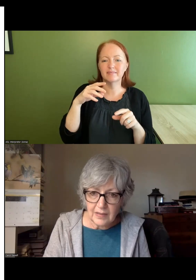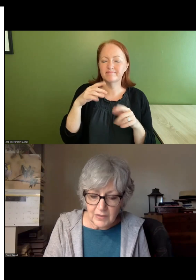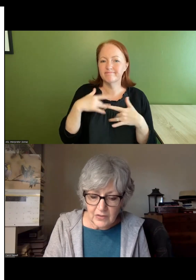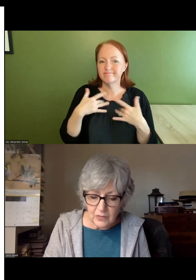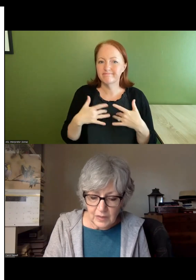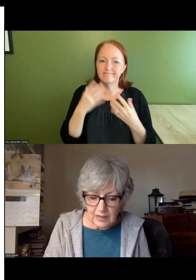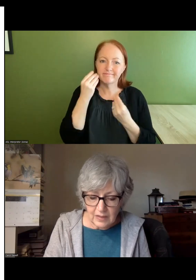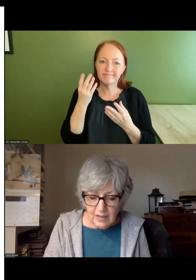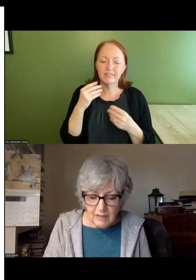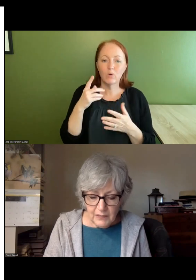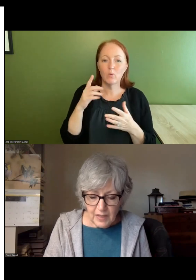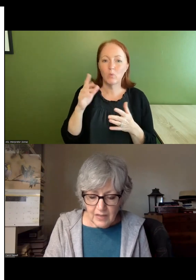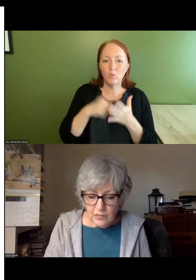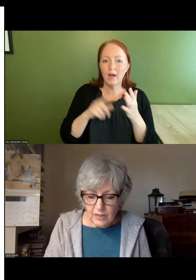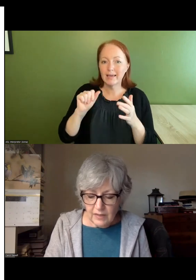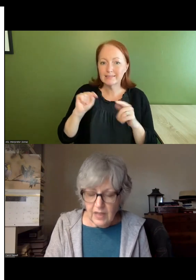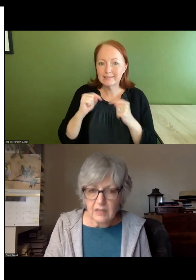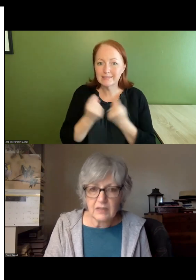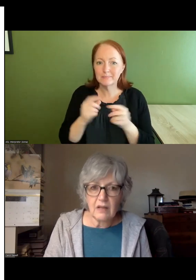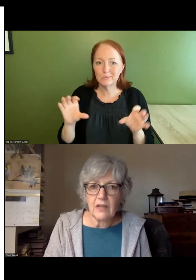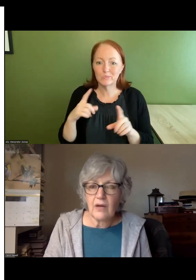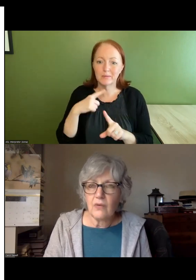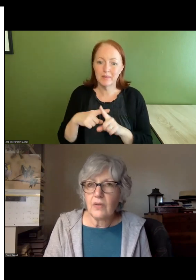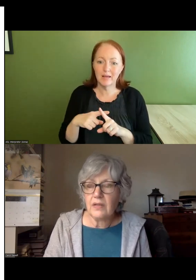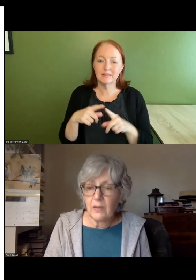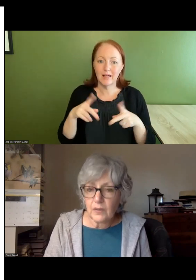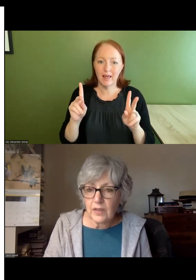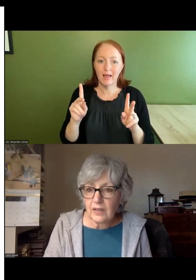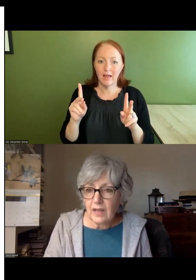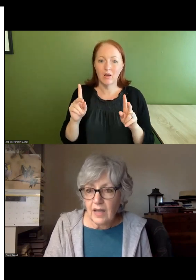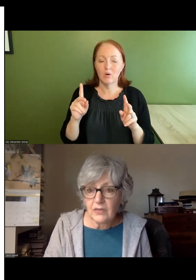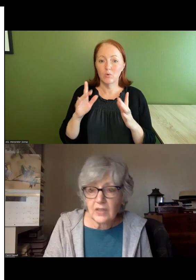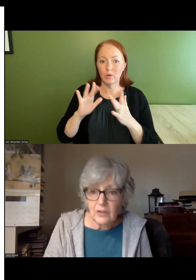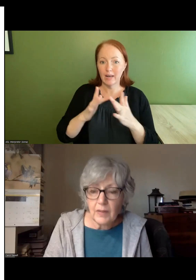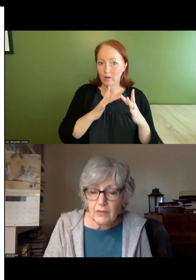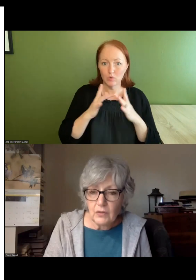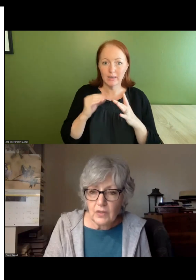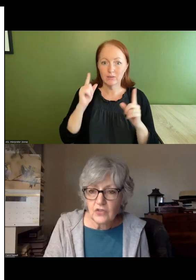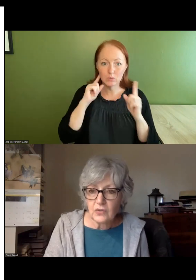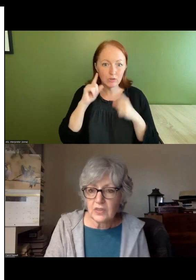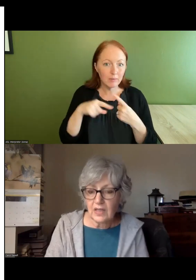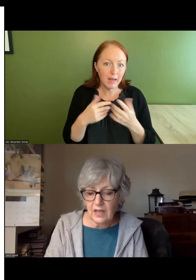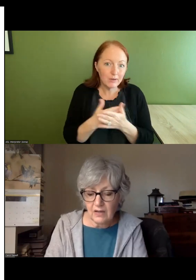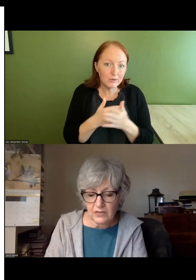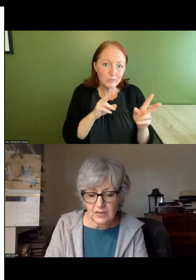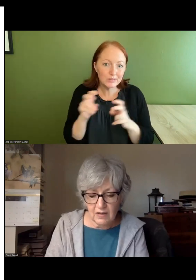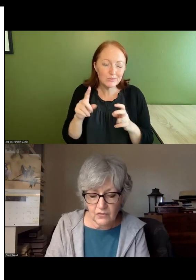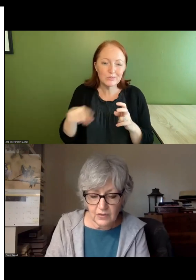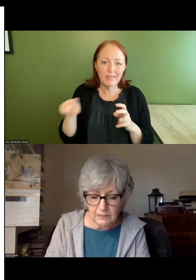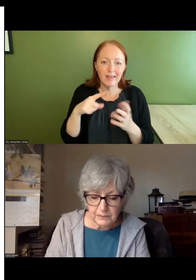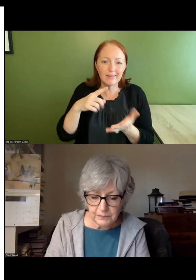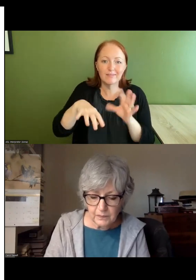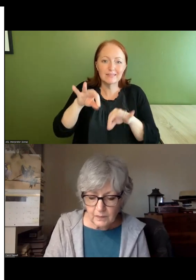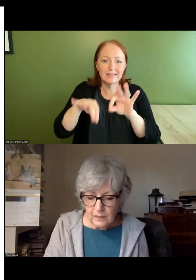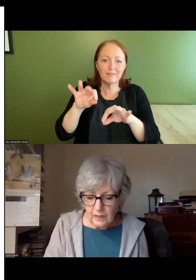the A-team is doing, as well as allow networking and to hear about new issues that they have